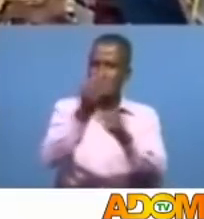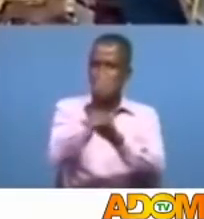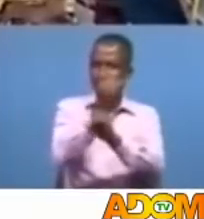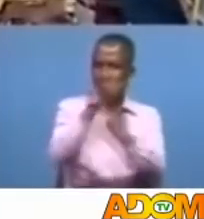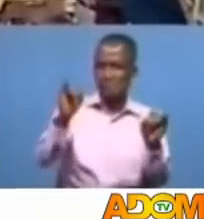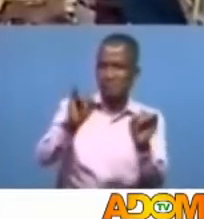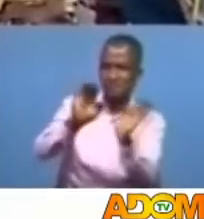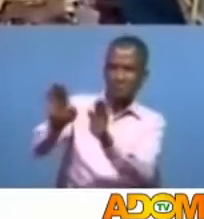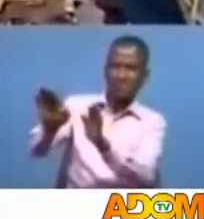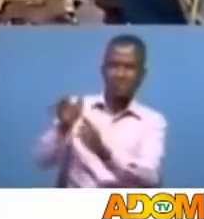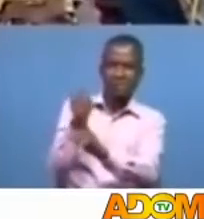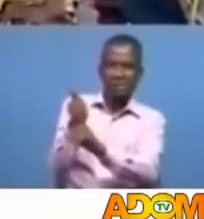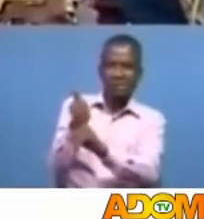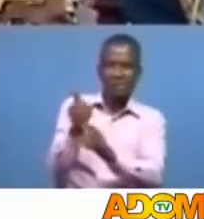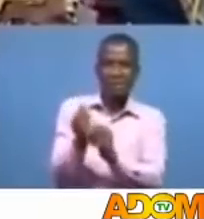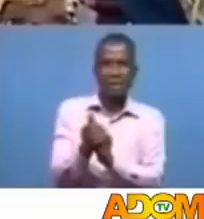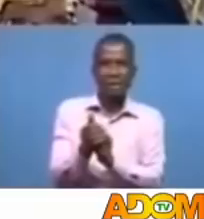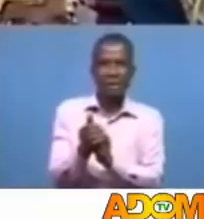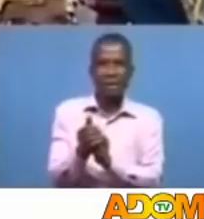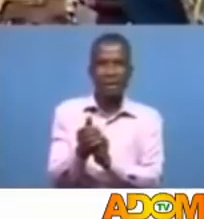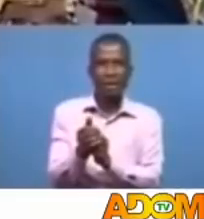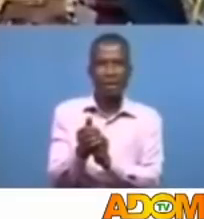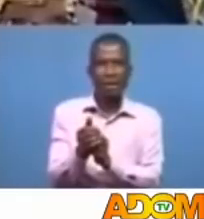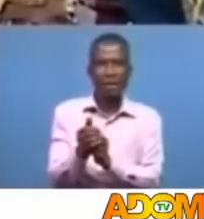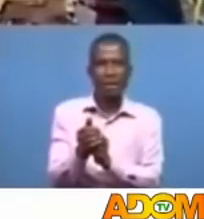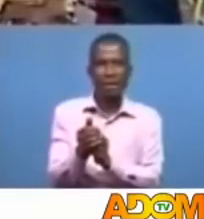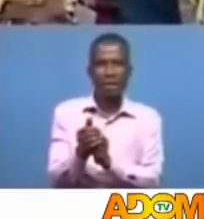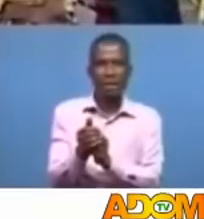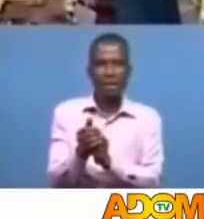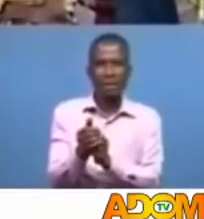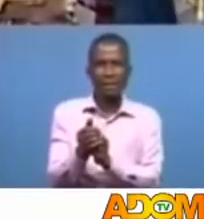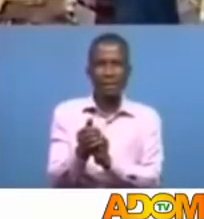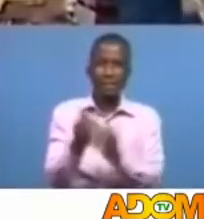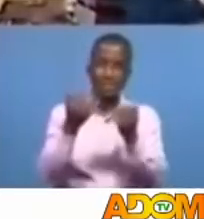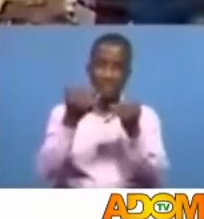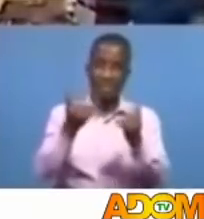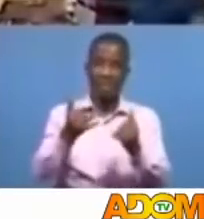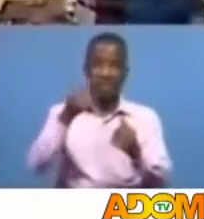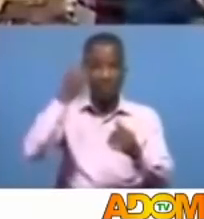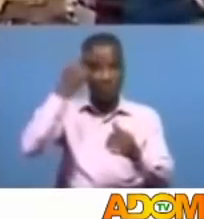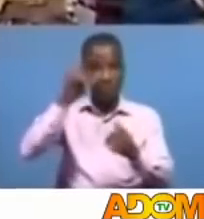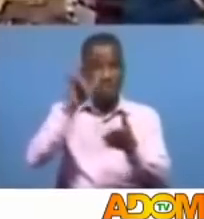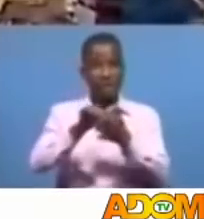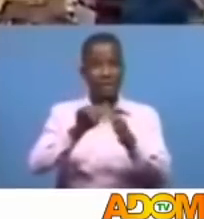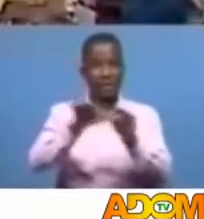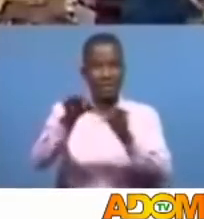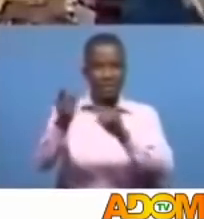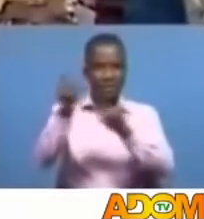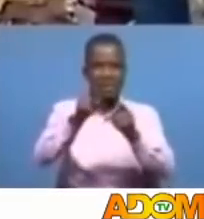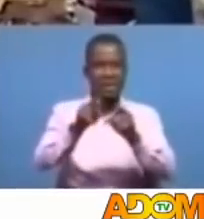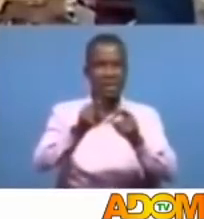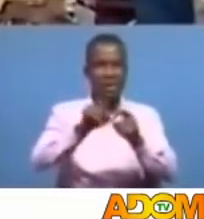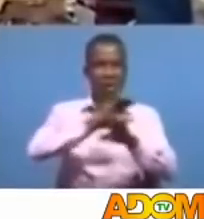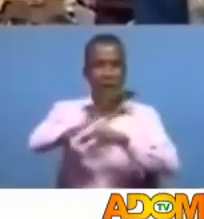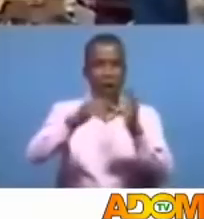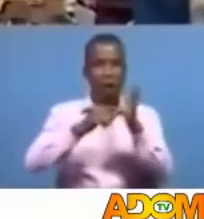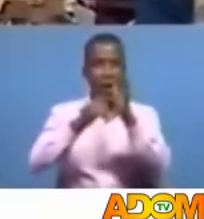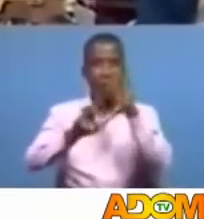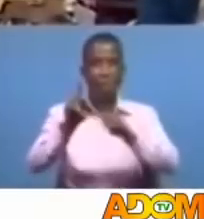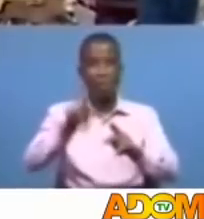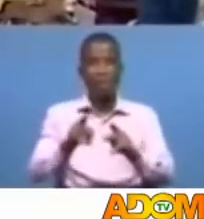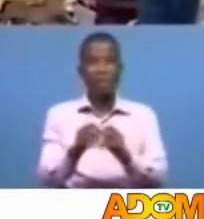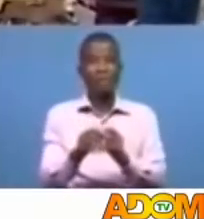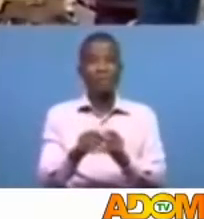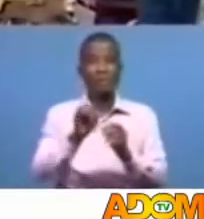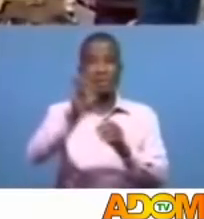been personally sued nor arraigned before this court on any complaint or accusation for which she has to explain or account to anybody. It is the